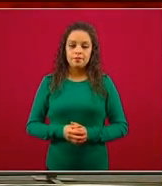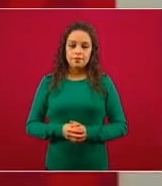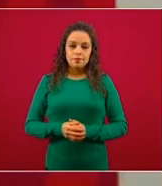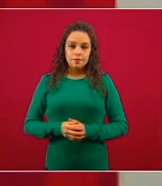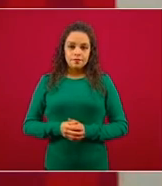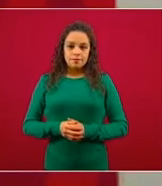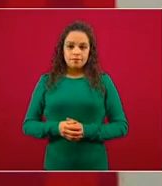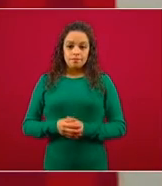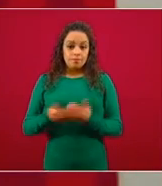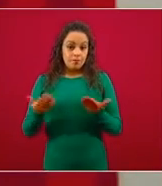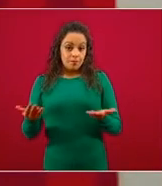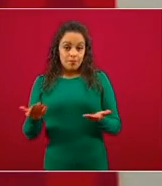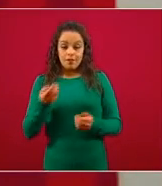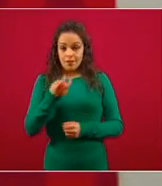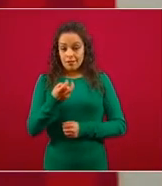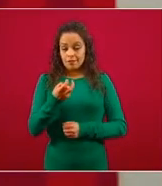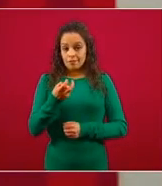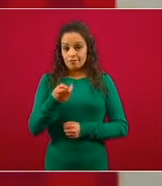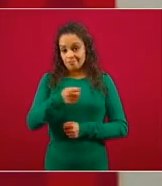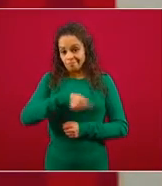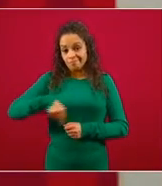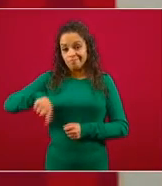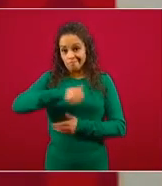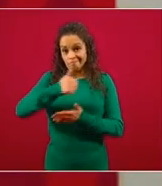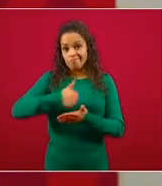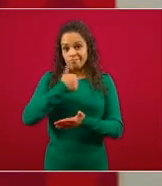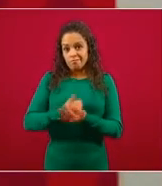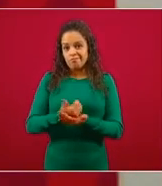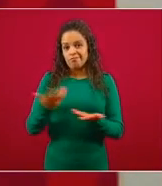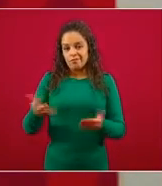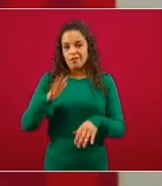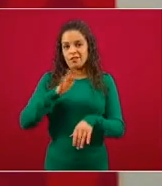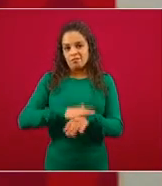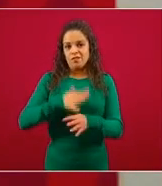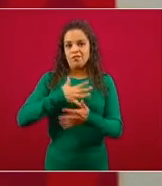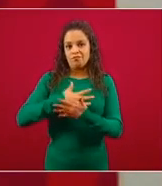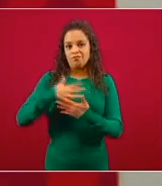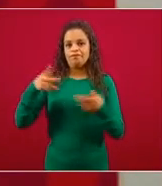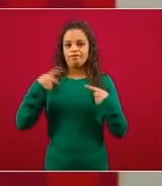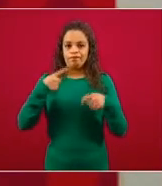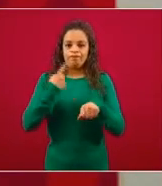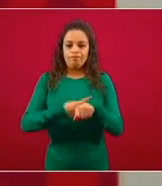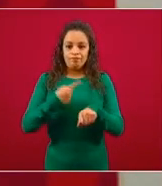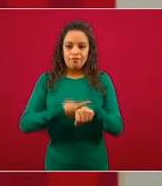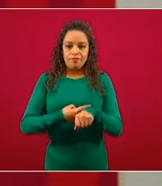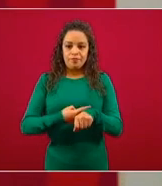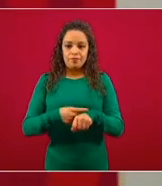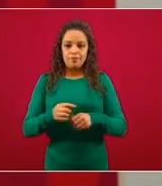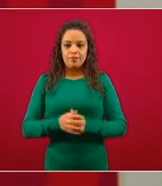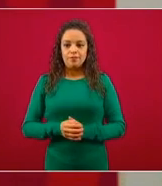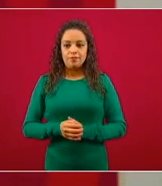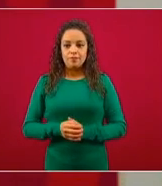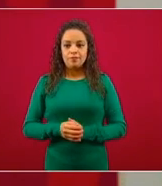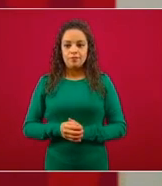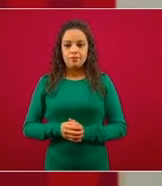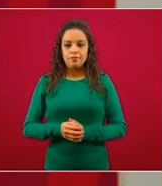has become the perfect storm for us to be the state with the highest number of cases. If we hadn't